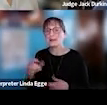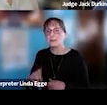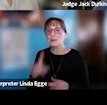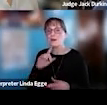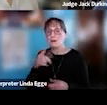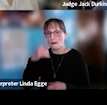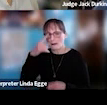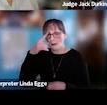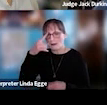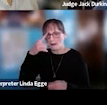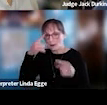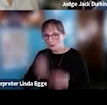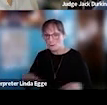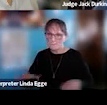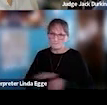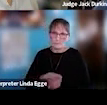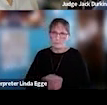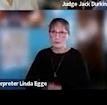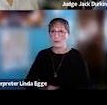Dr. Troxler.